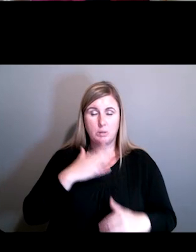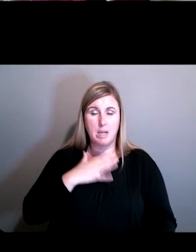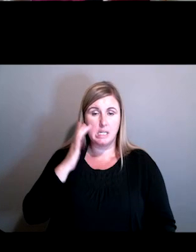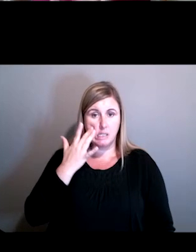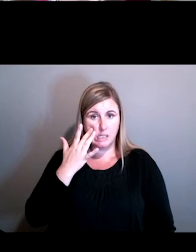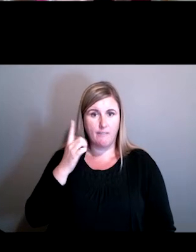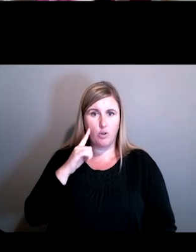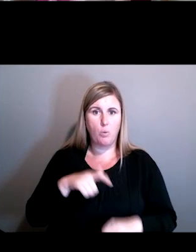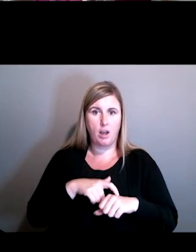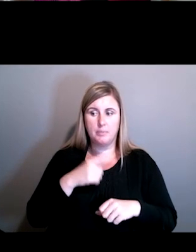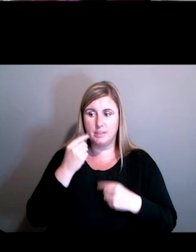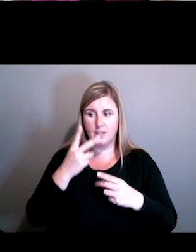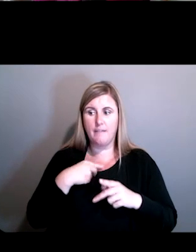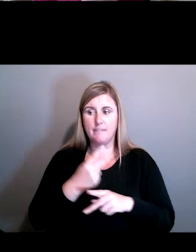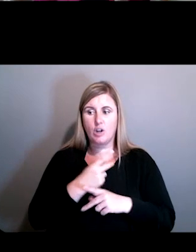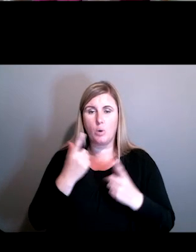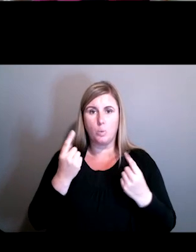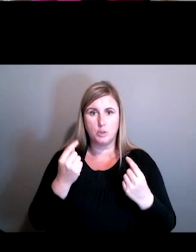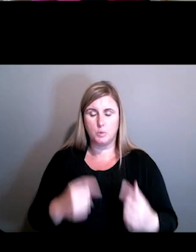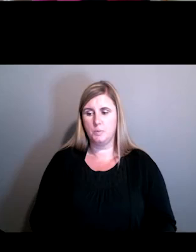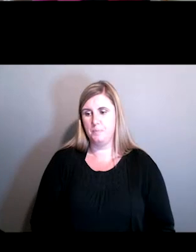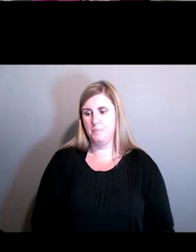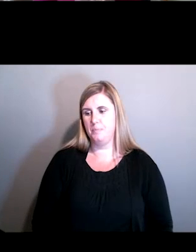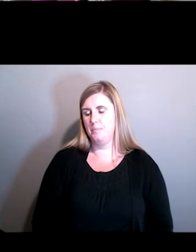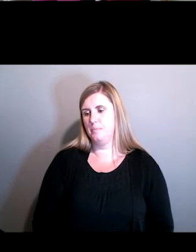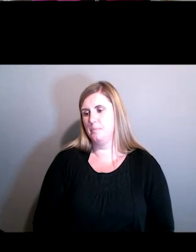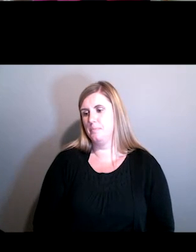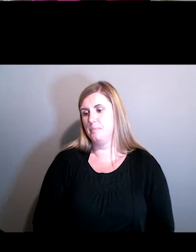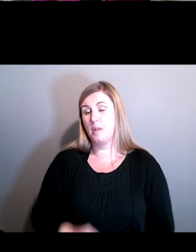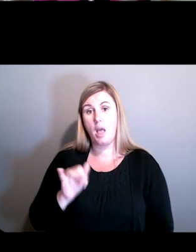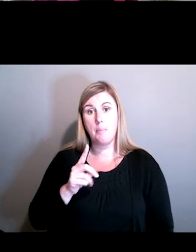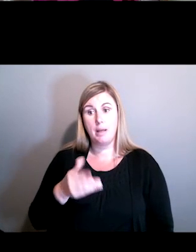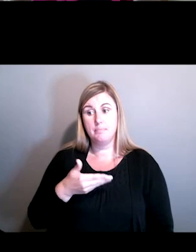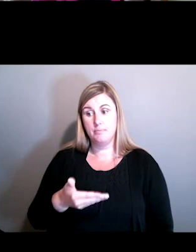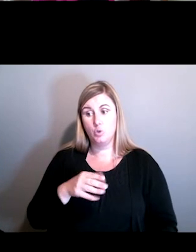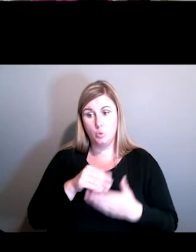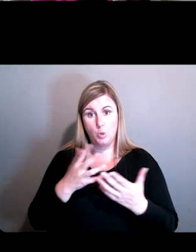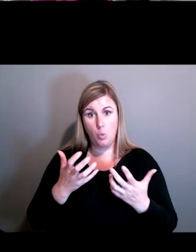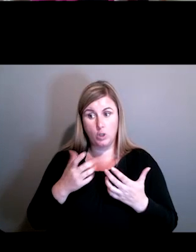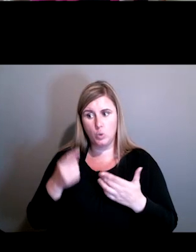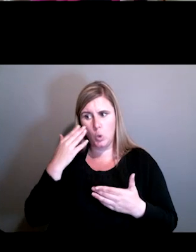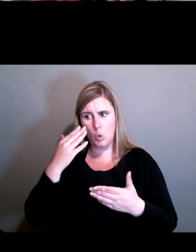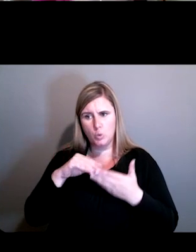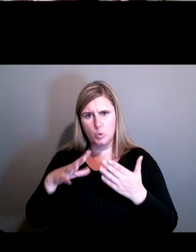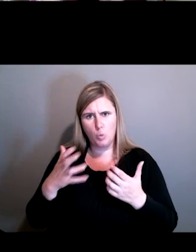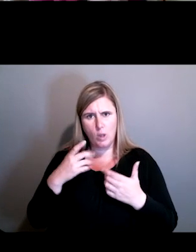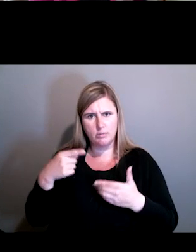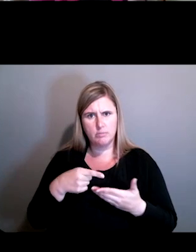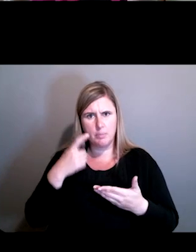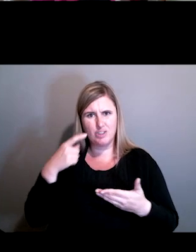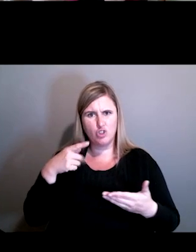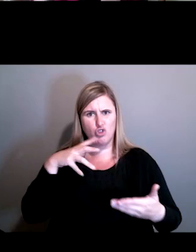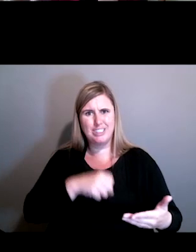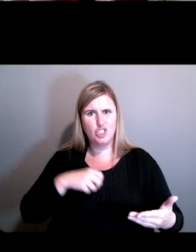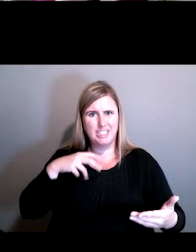to do. So you have your iPad out and the student wants it. You know that that student wants it because they're reaching for it. The reaching eventually turns